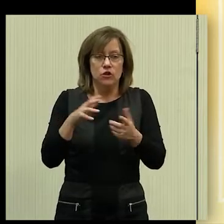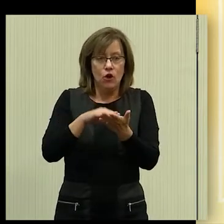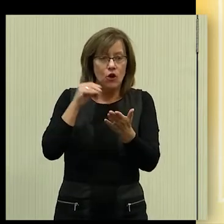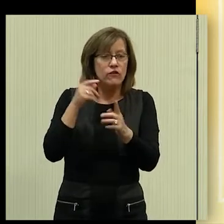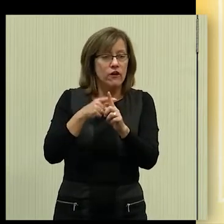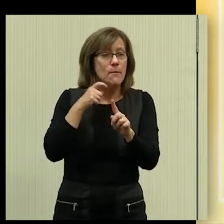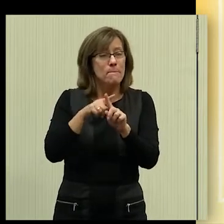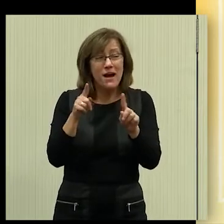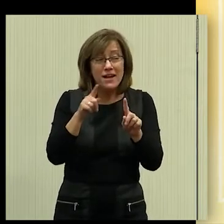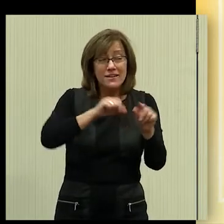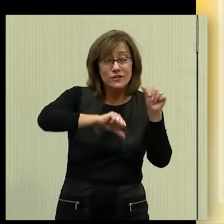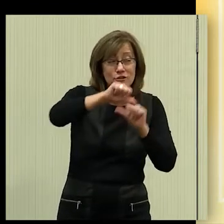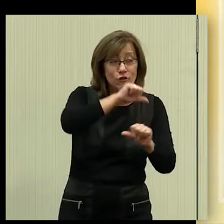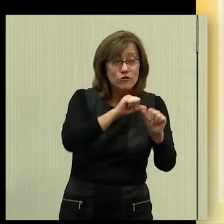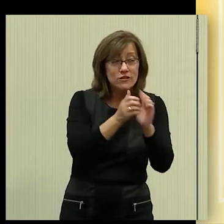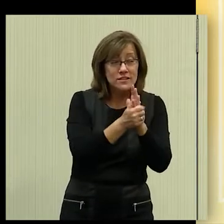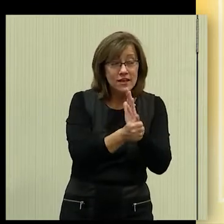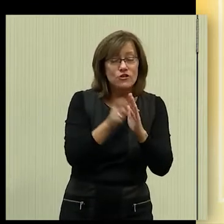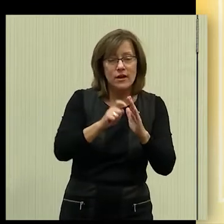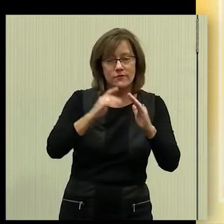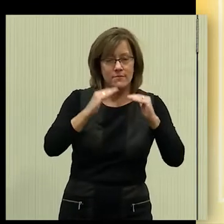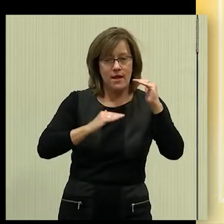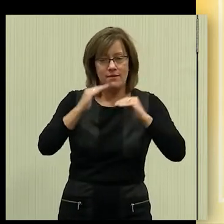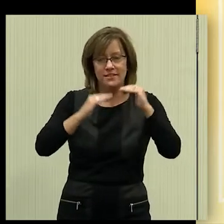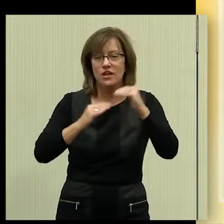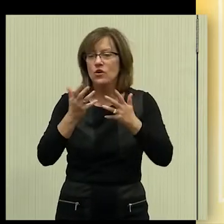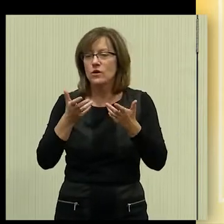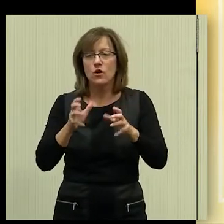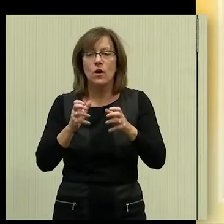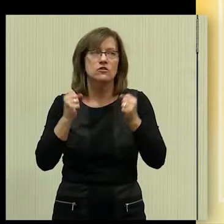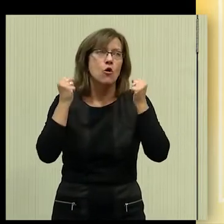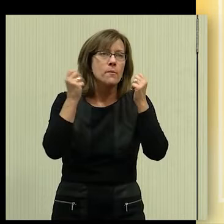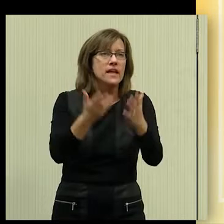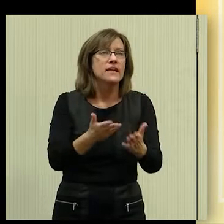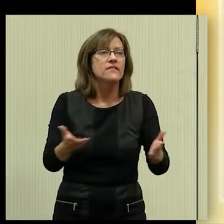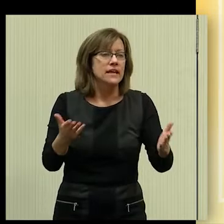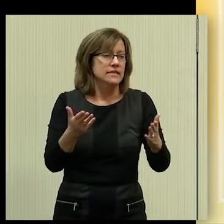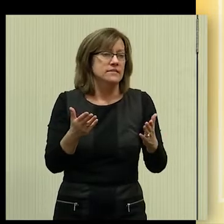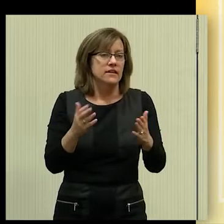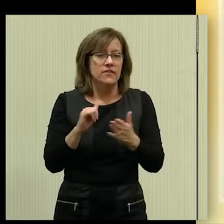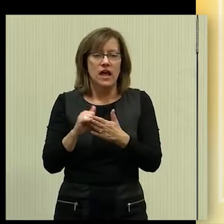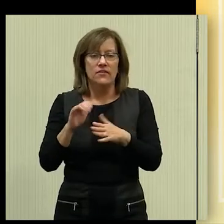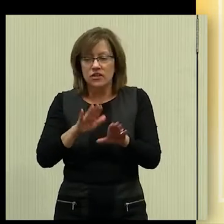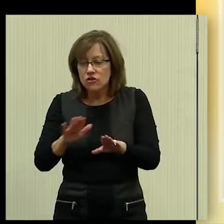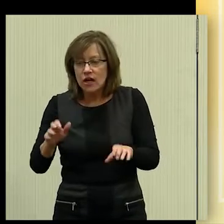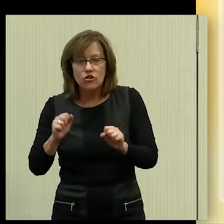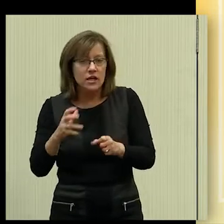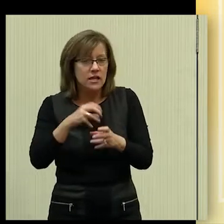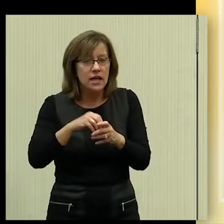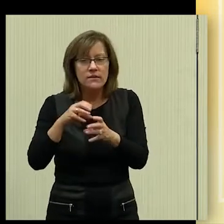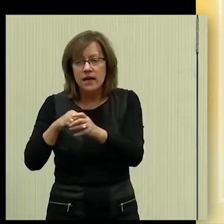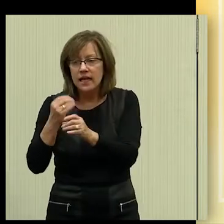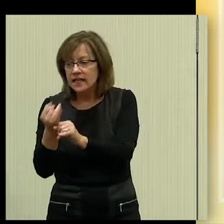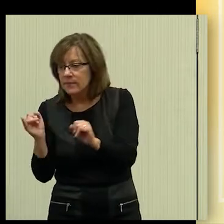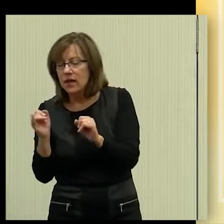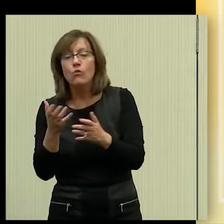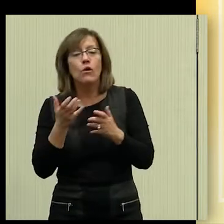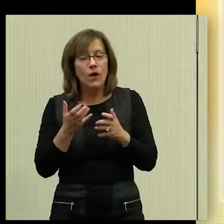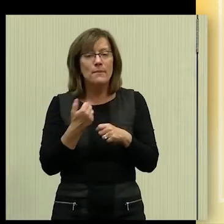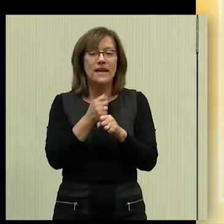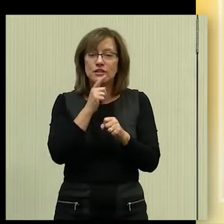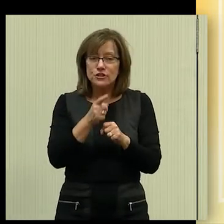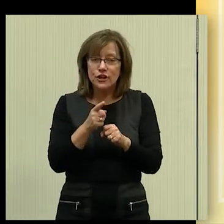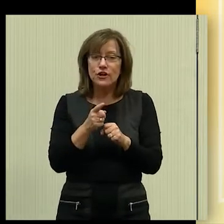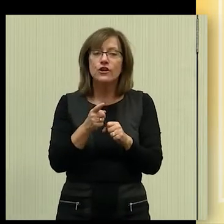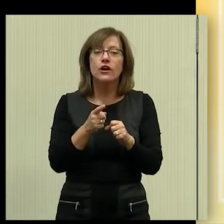social skills, we have to balance that. We don't want to have so many materials that a child can engage independently. So we want to make sure there's